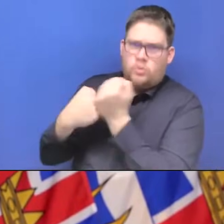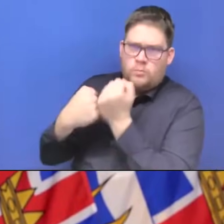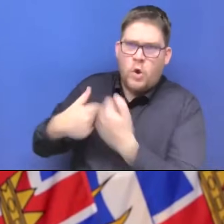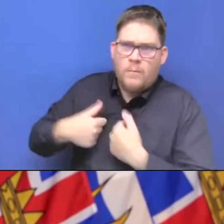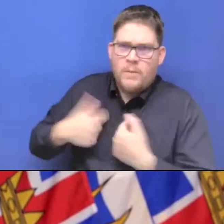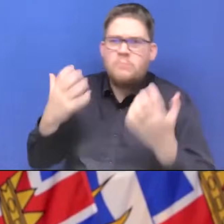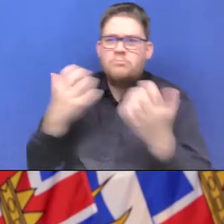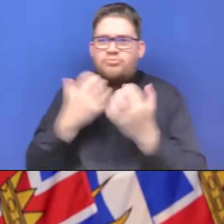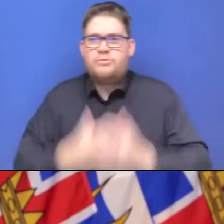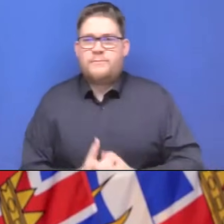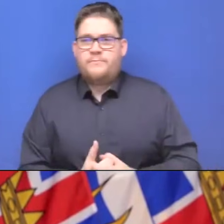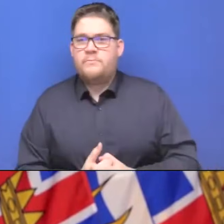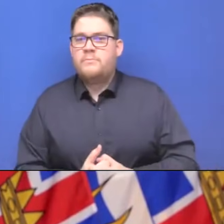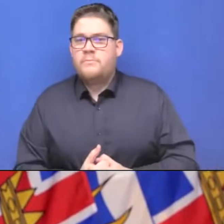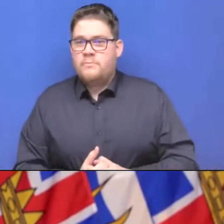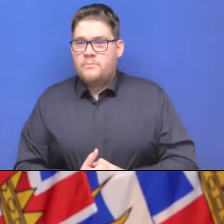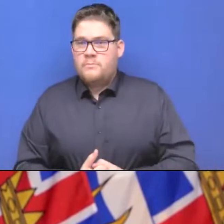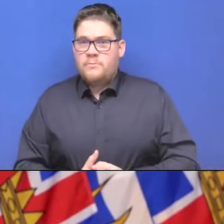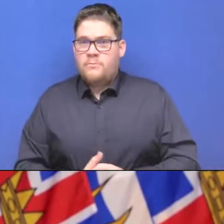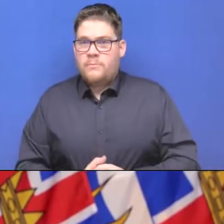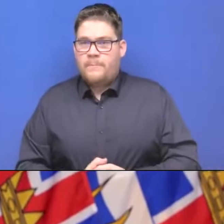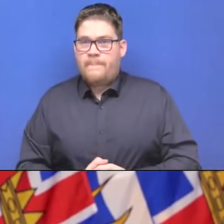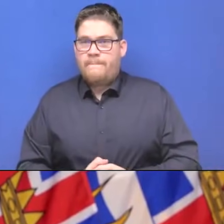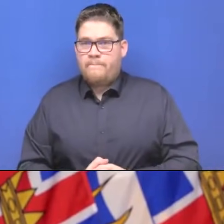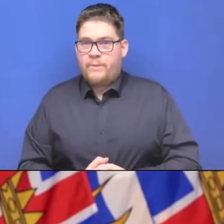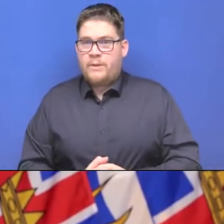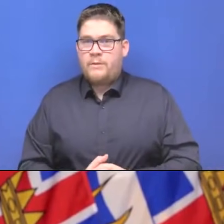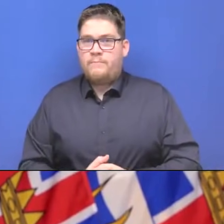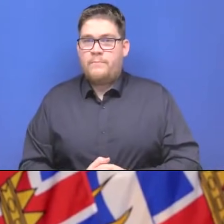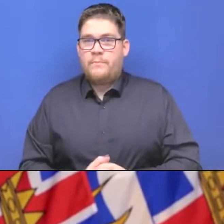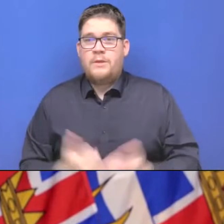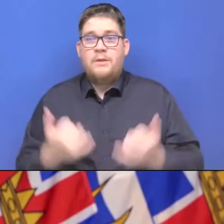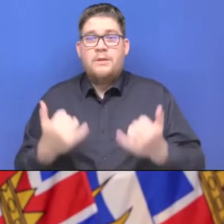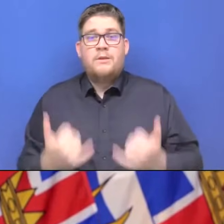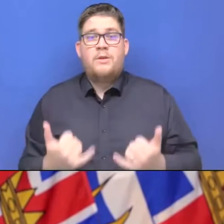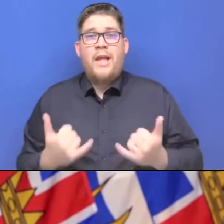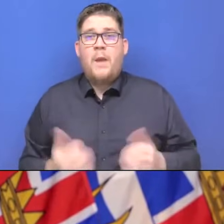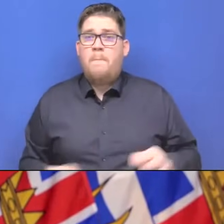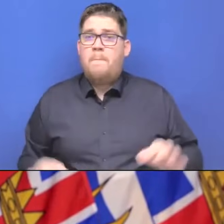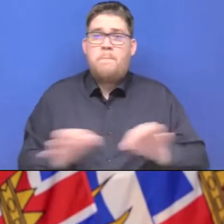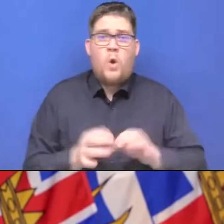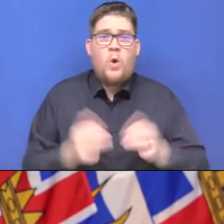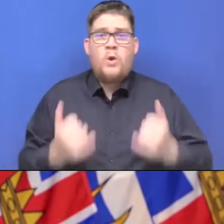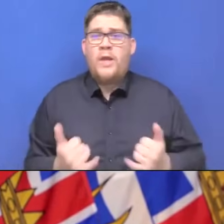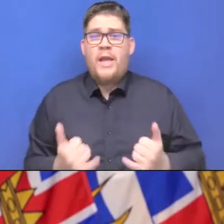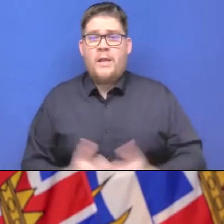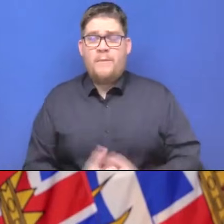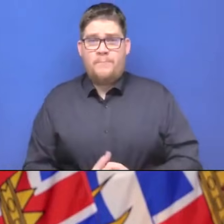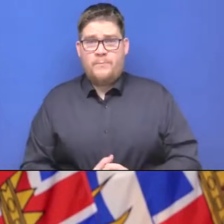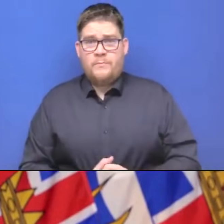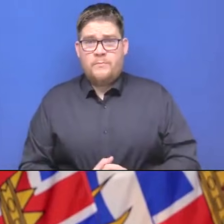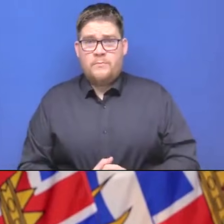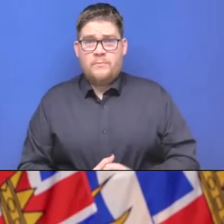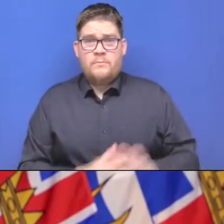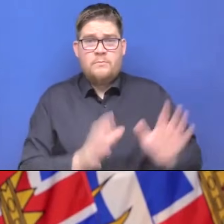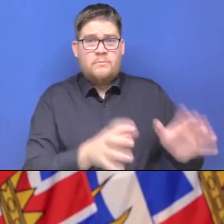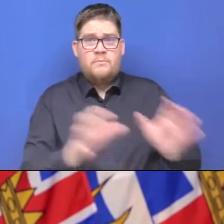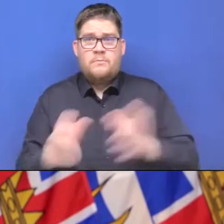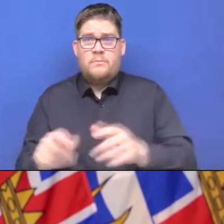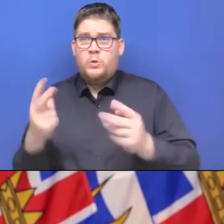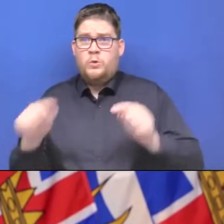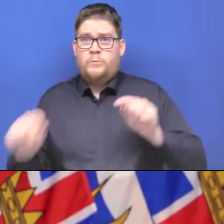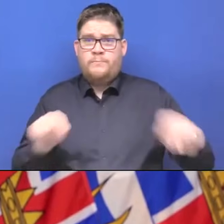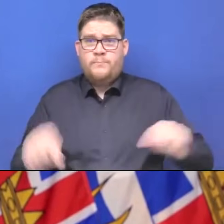today. It's a significant day today, as you know, for 2 sets of people working in healthcare, for our healthcare